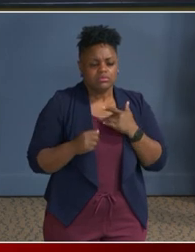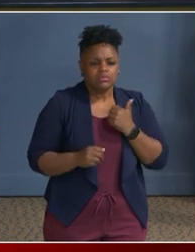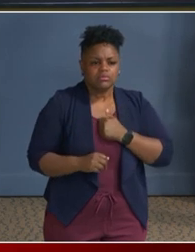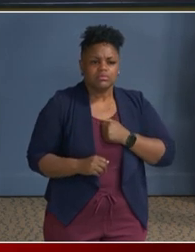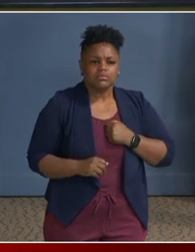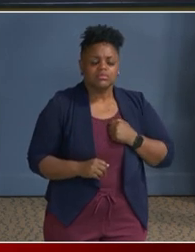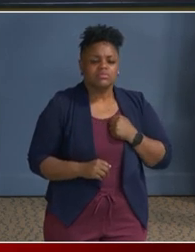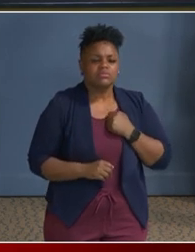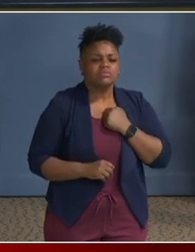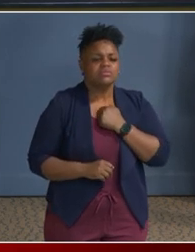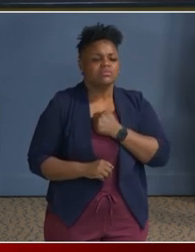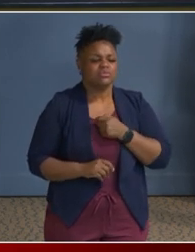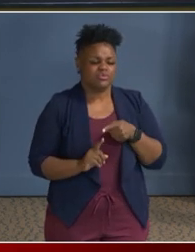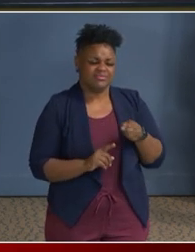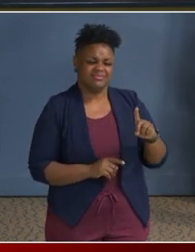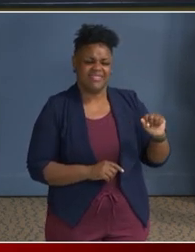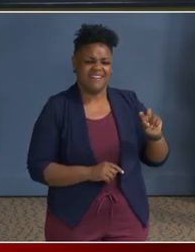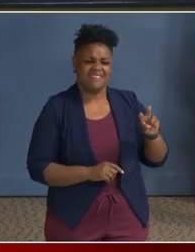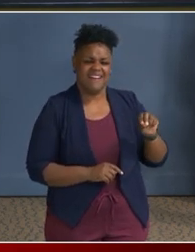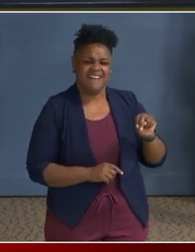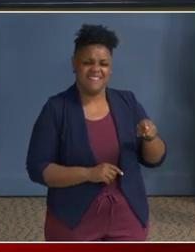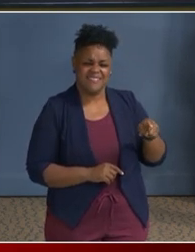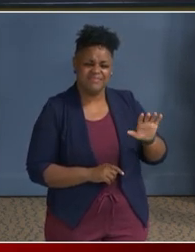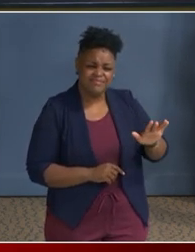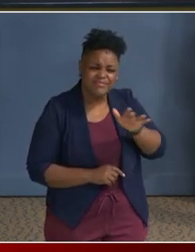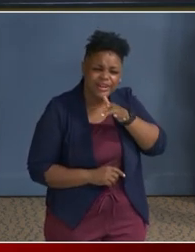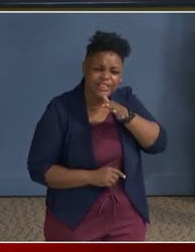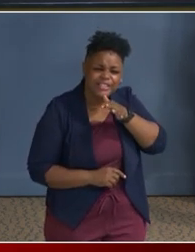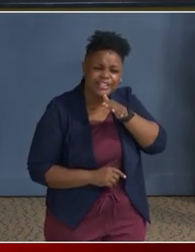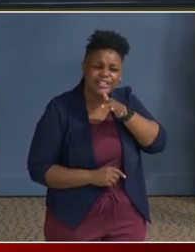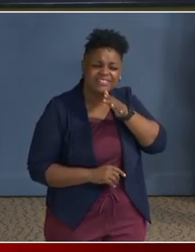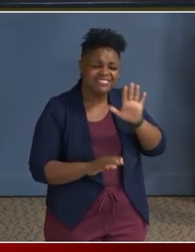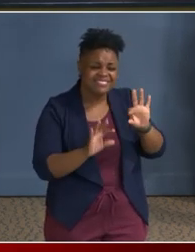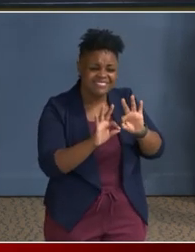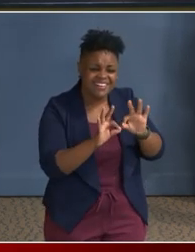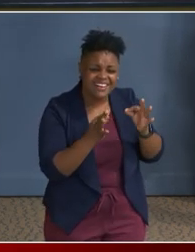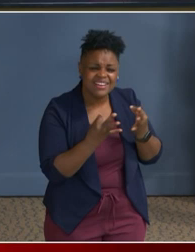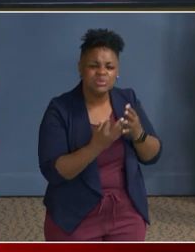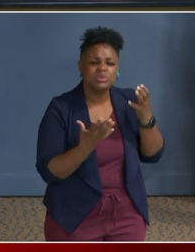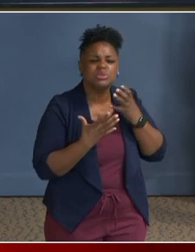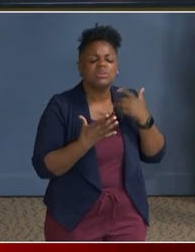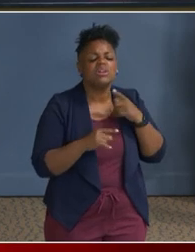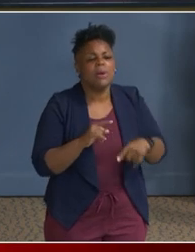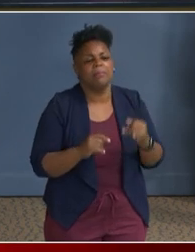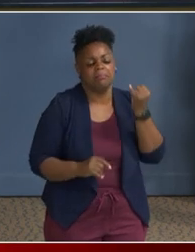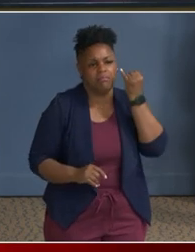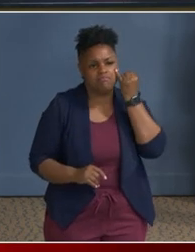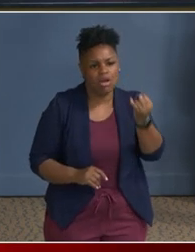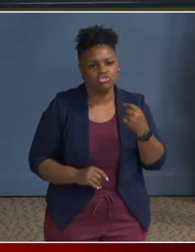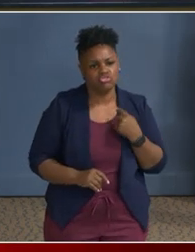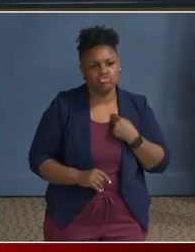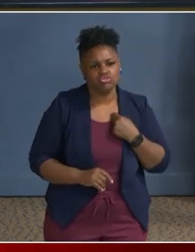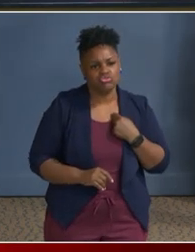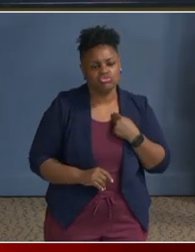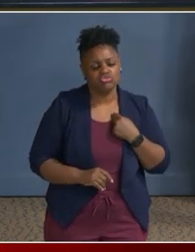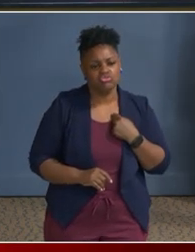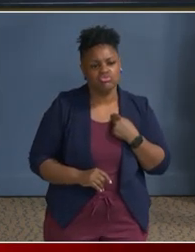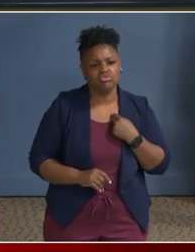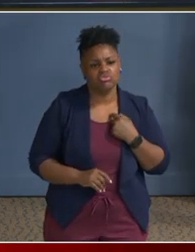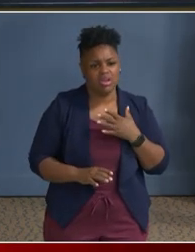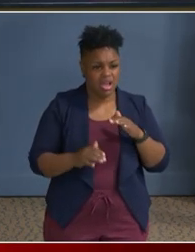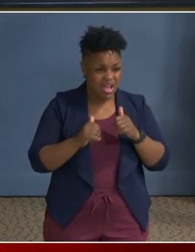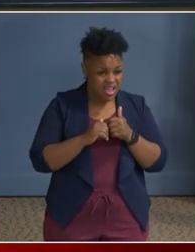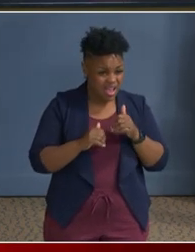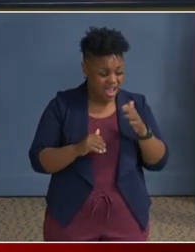to Davon's mom, to Davon's family. I can't imagine what it would be like to hold your 11-year-old